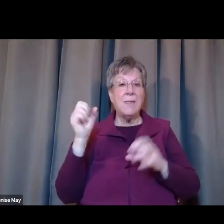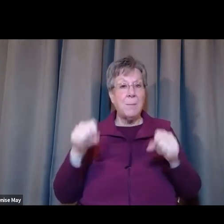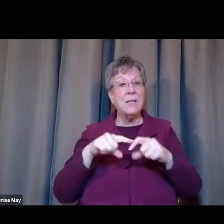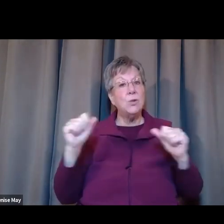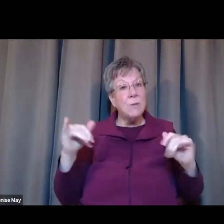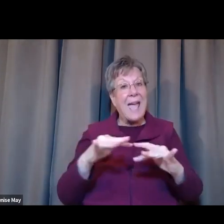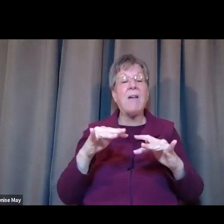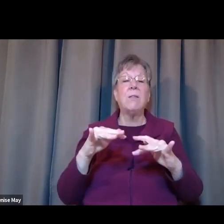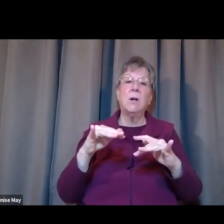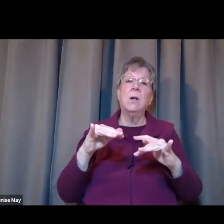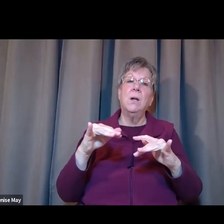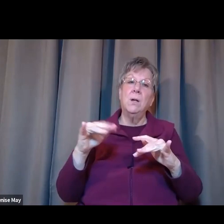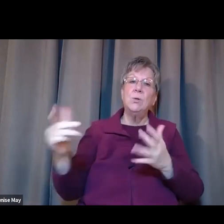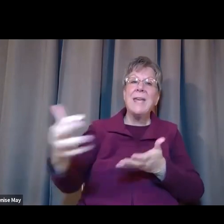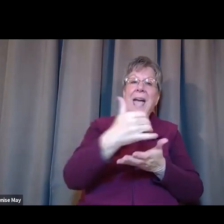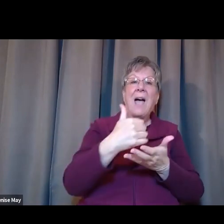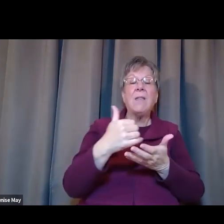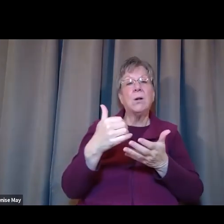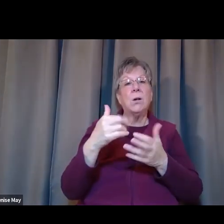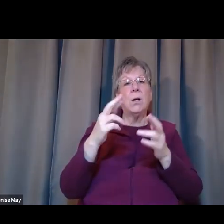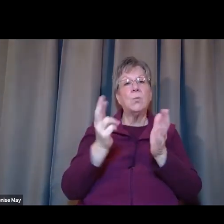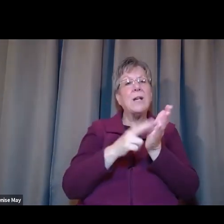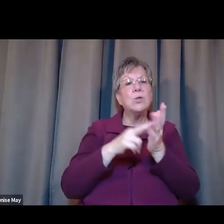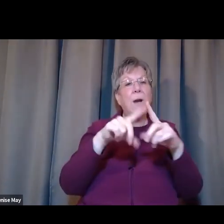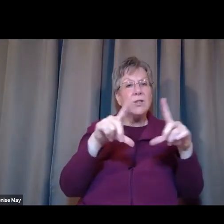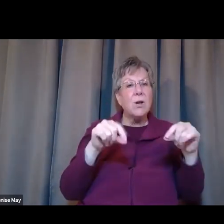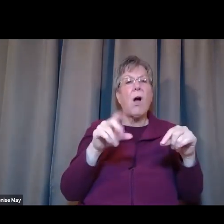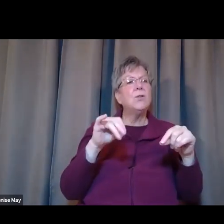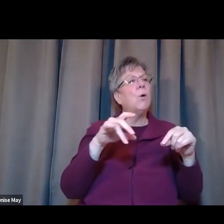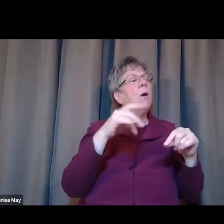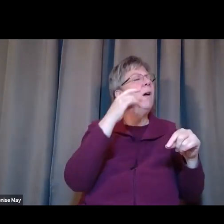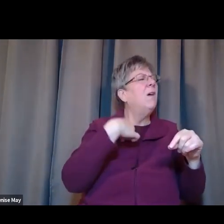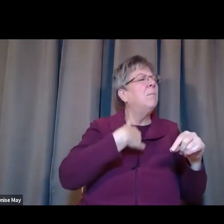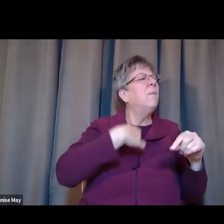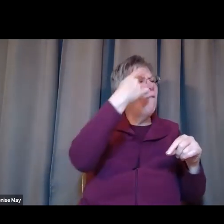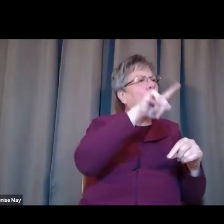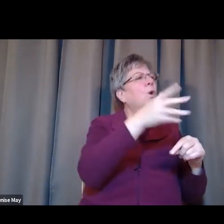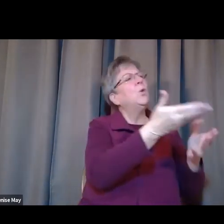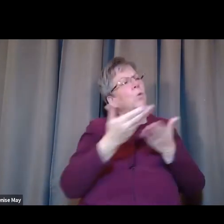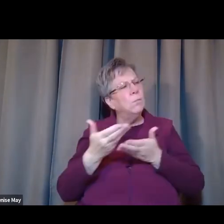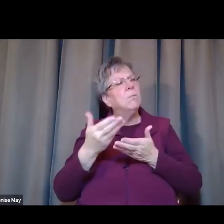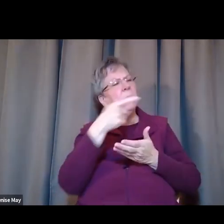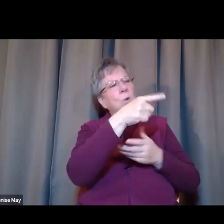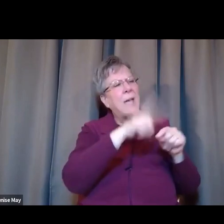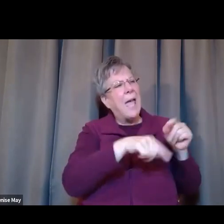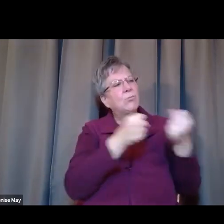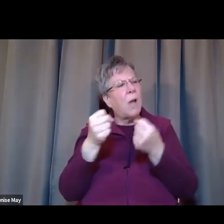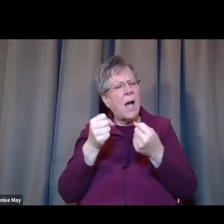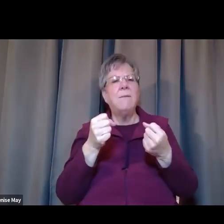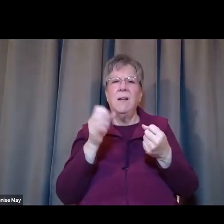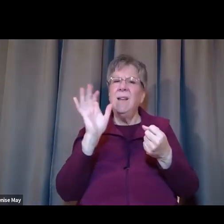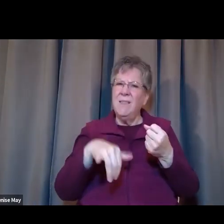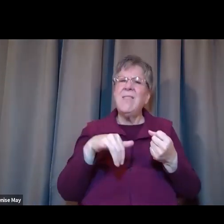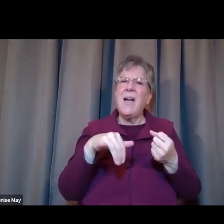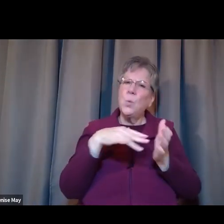registration cards or ballots from elders or those who lack transportation resources or even just lack time, that dampens the Native